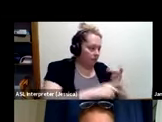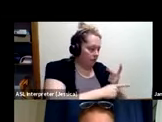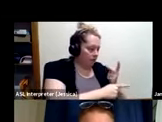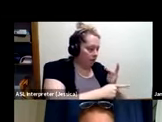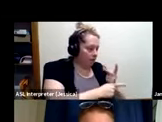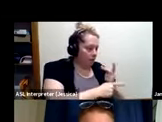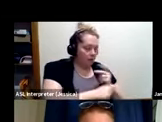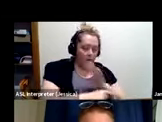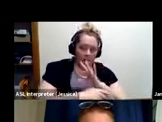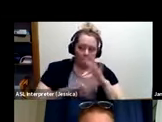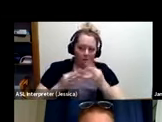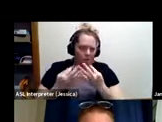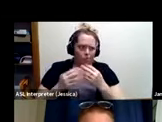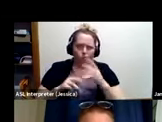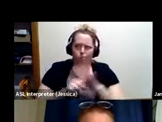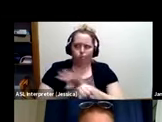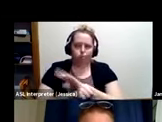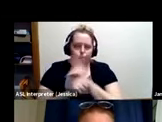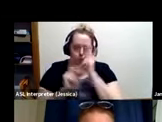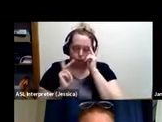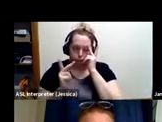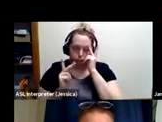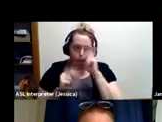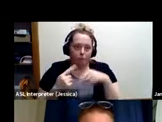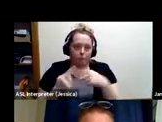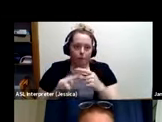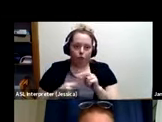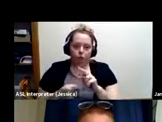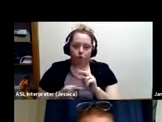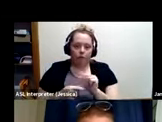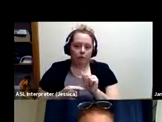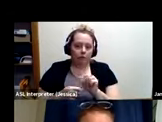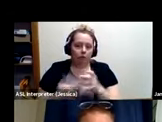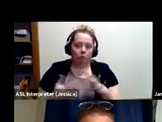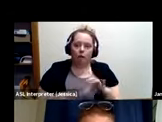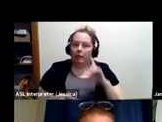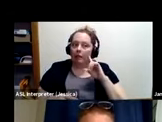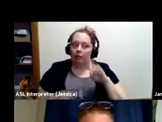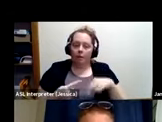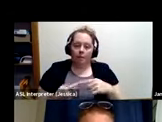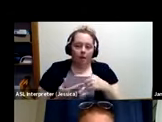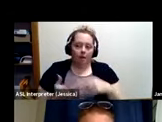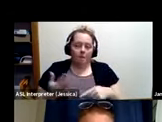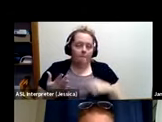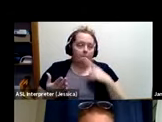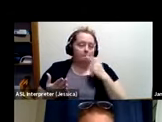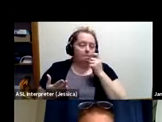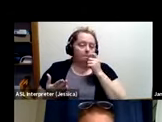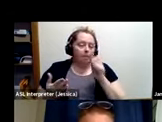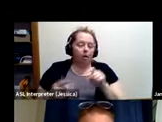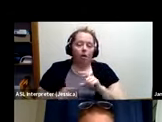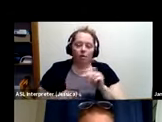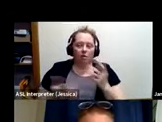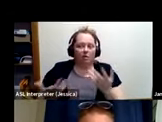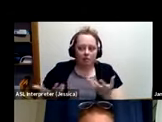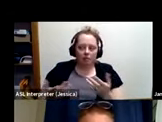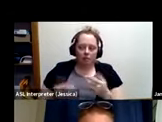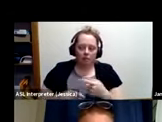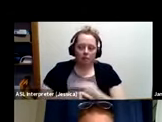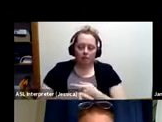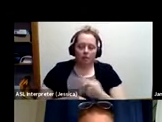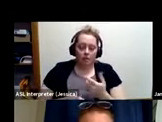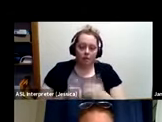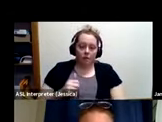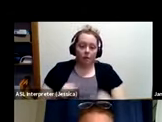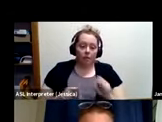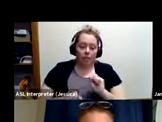comfortable about. And again, in child welfare, even in my case notes, it's the child's name. Now, if I have to use their government name for whatever reason, that's in parentheses.